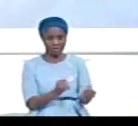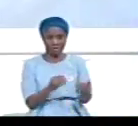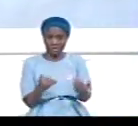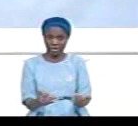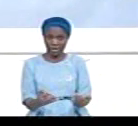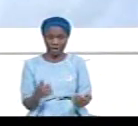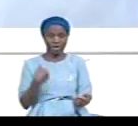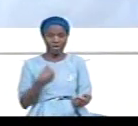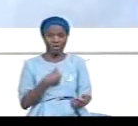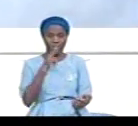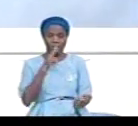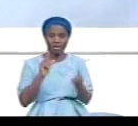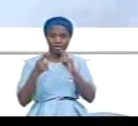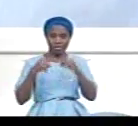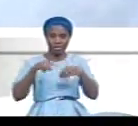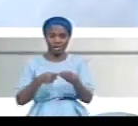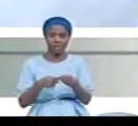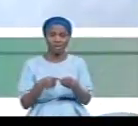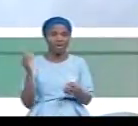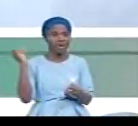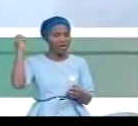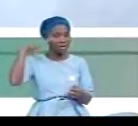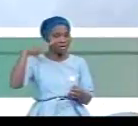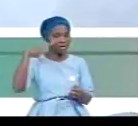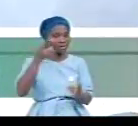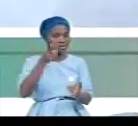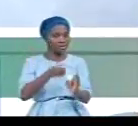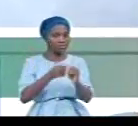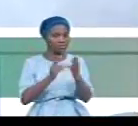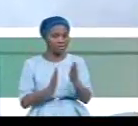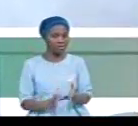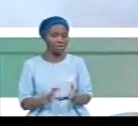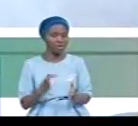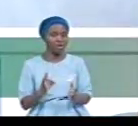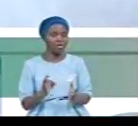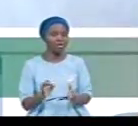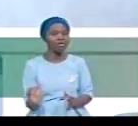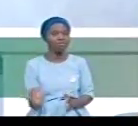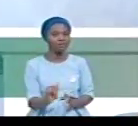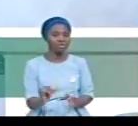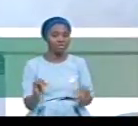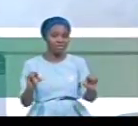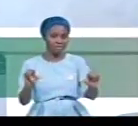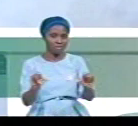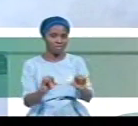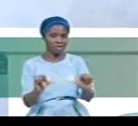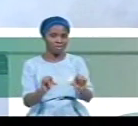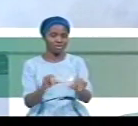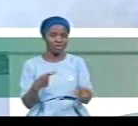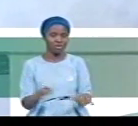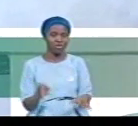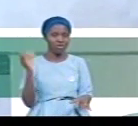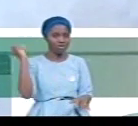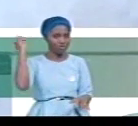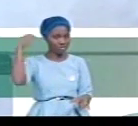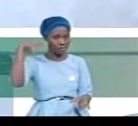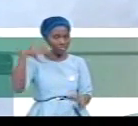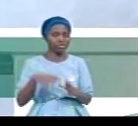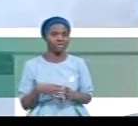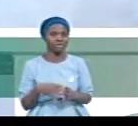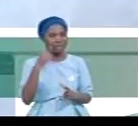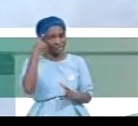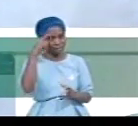grace, partakers of the same measure of grace. Think about that.